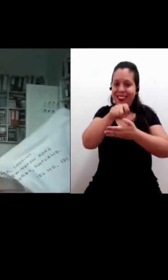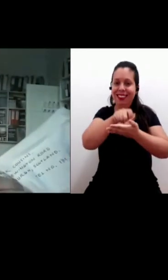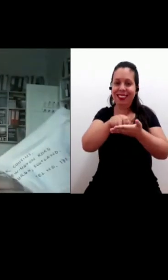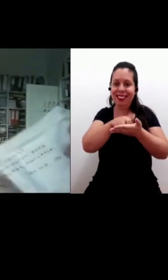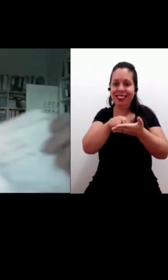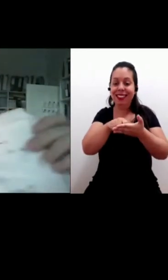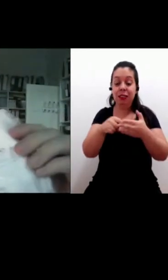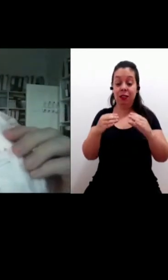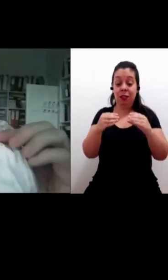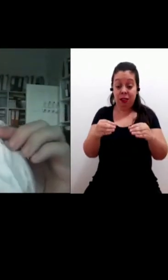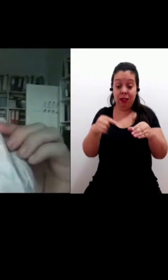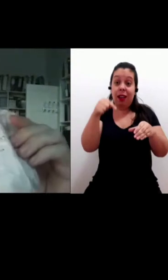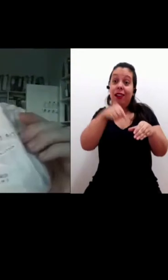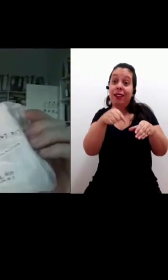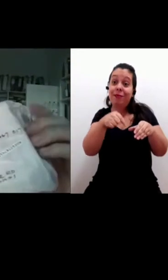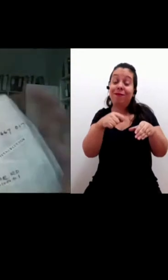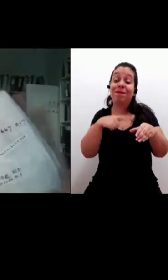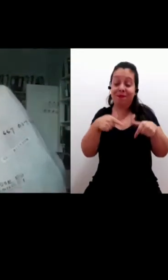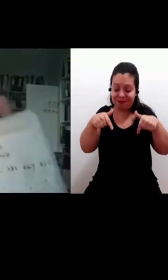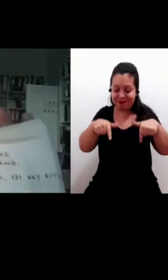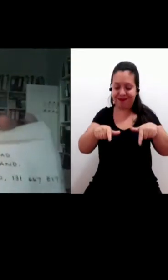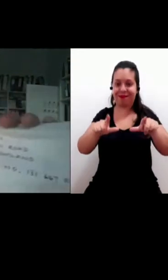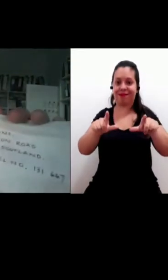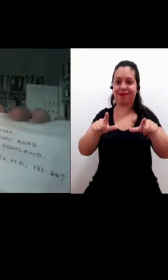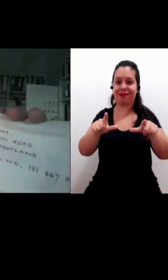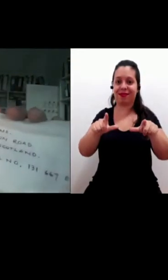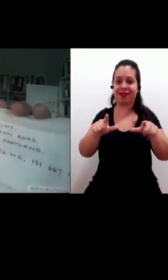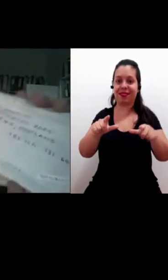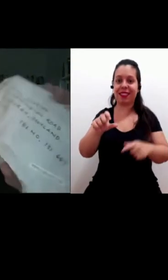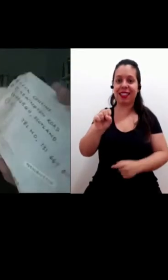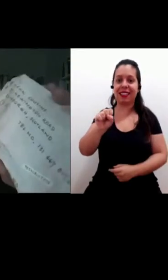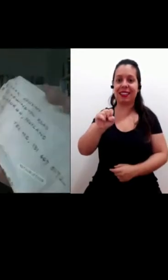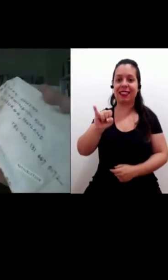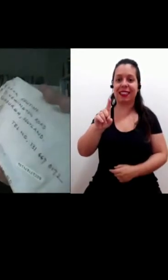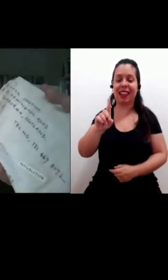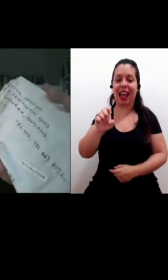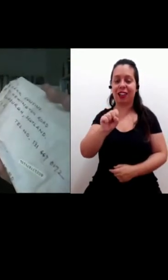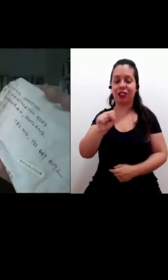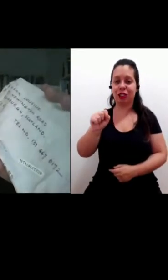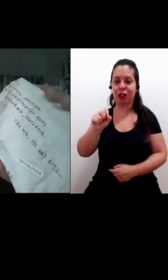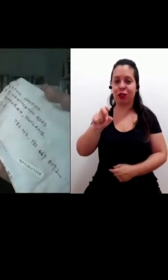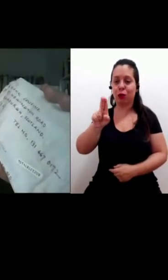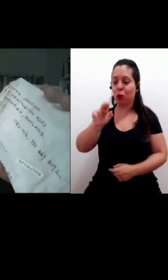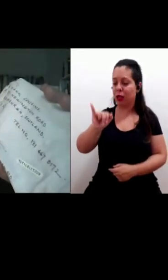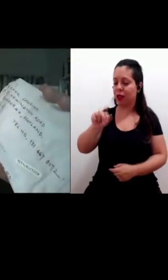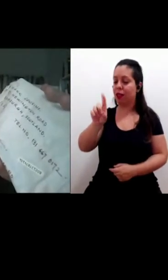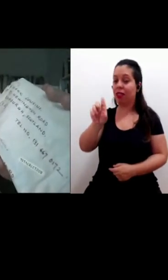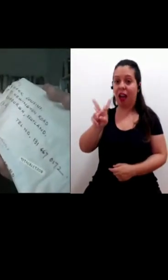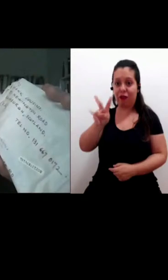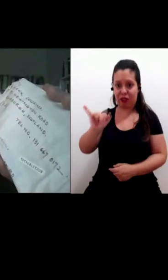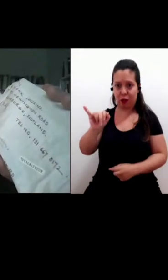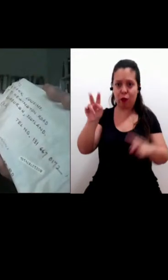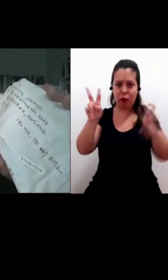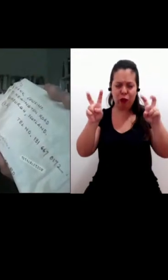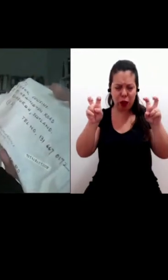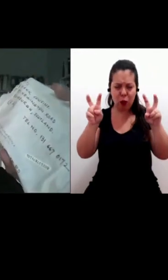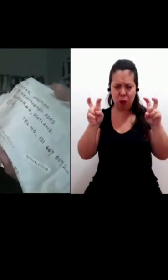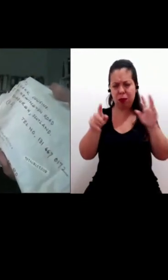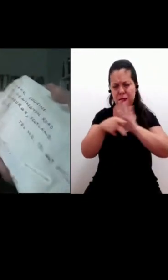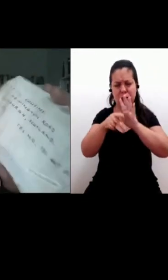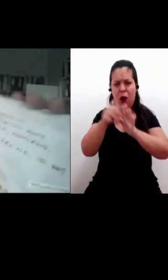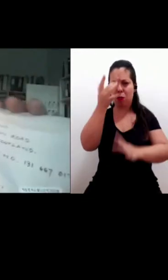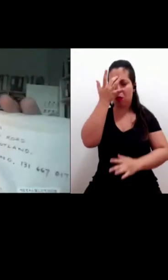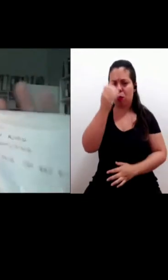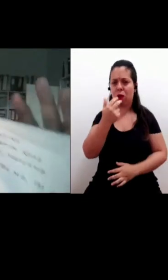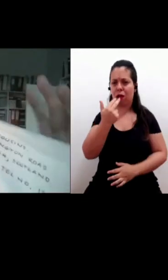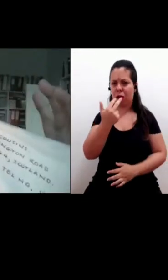was a film called Sideshwari Devi. And I watched it and I thought, this is one of the best films